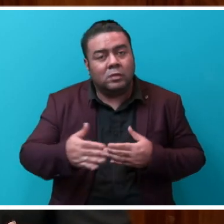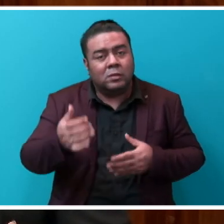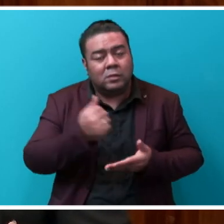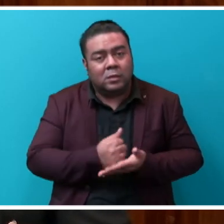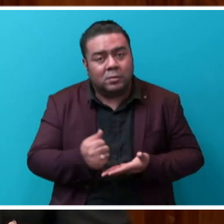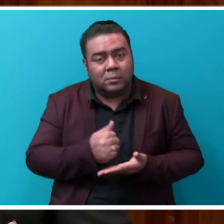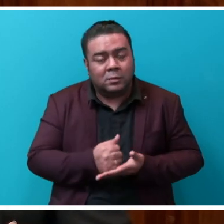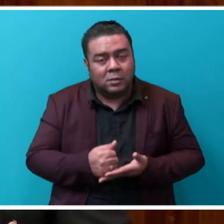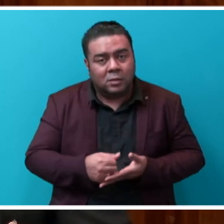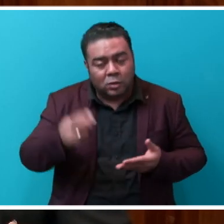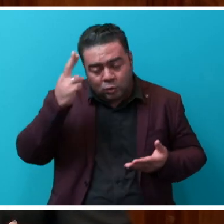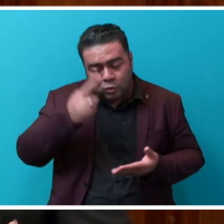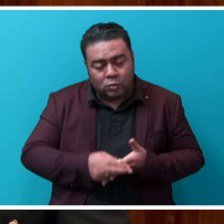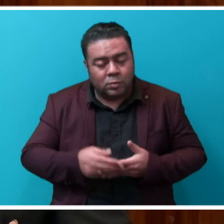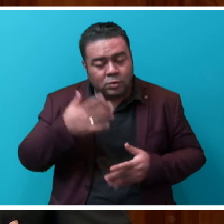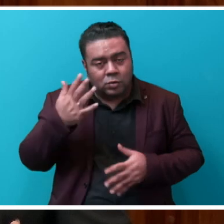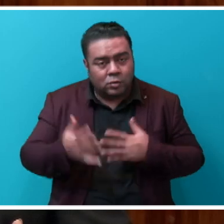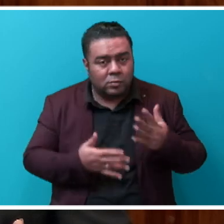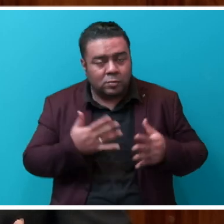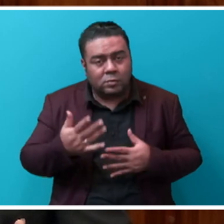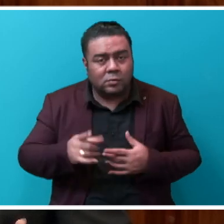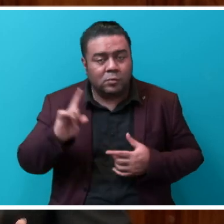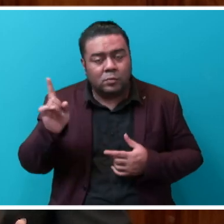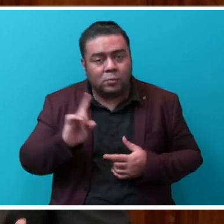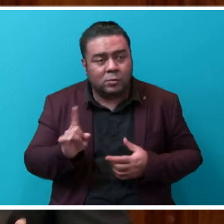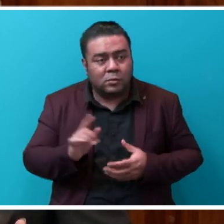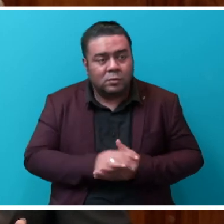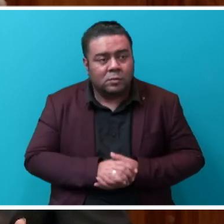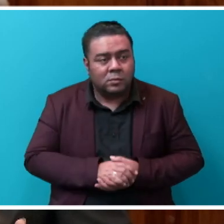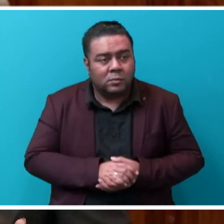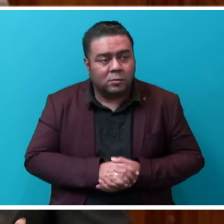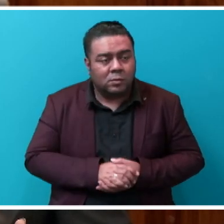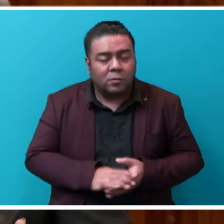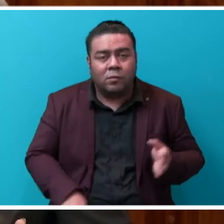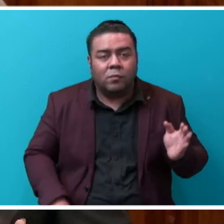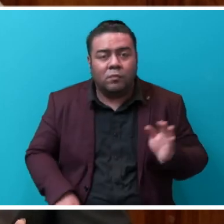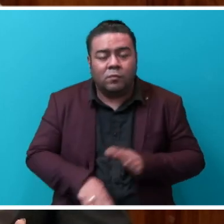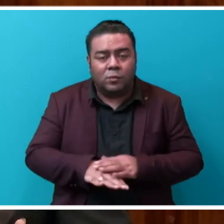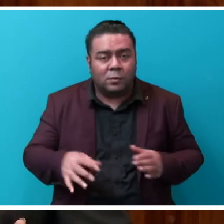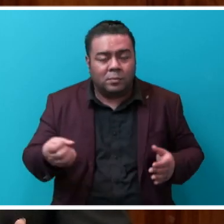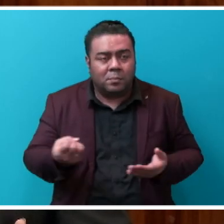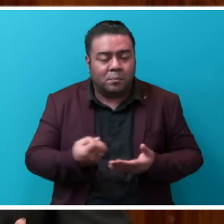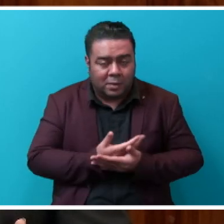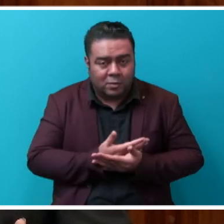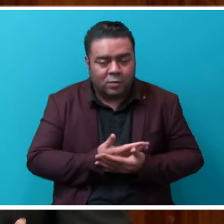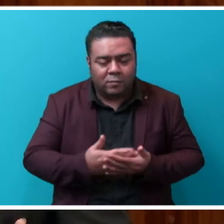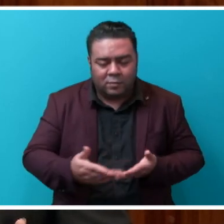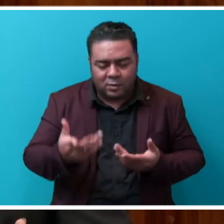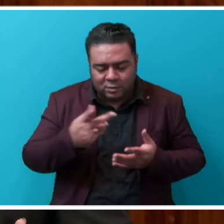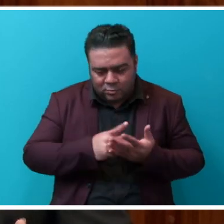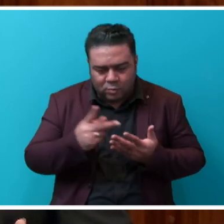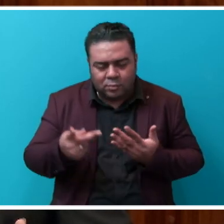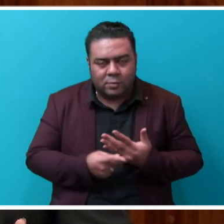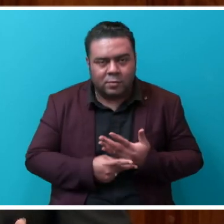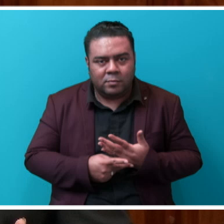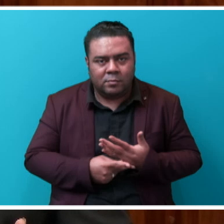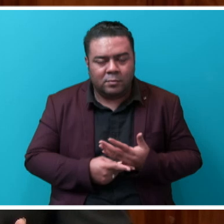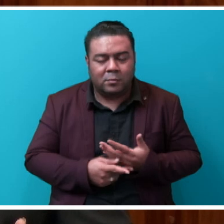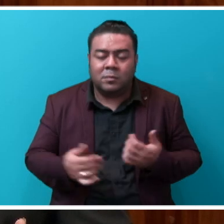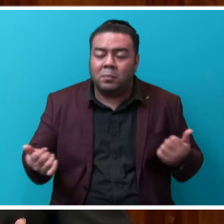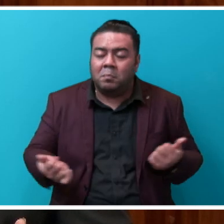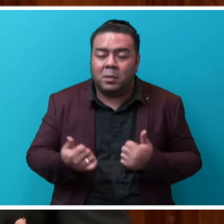the human stories are what truly highlight the full impact of this drive. Honorable Speaker, among the many